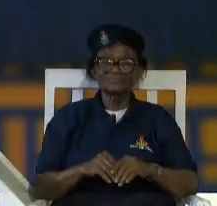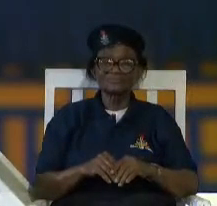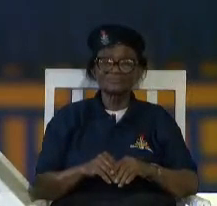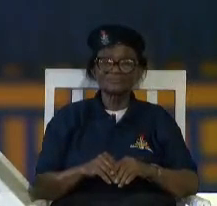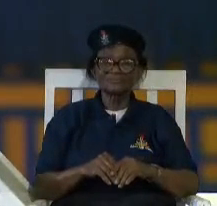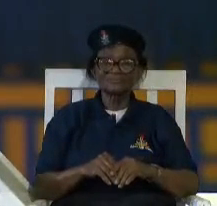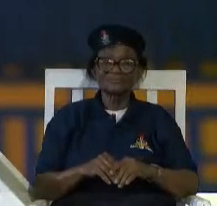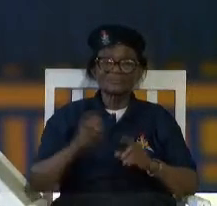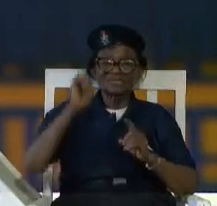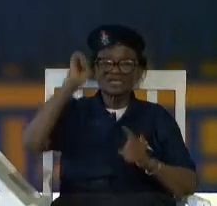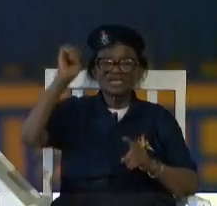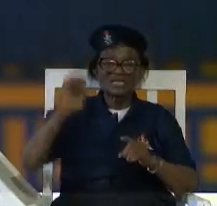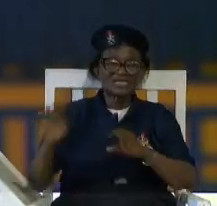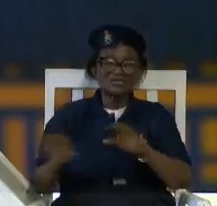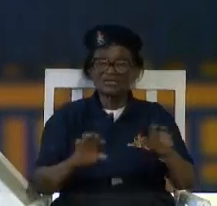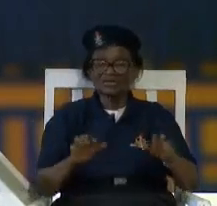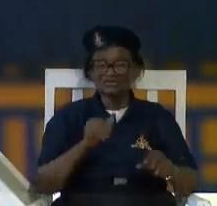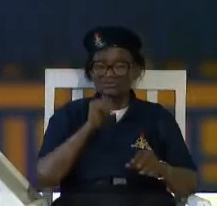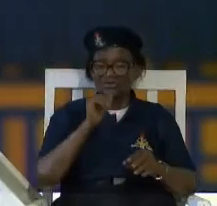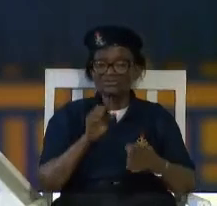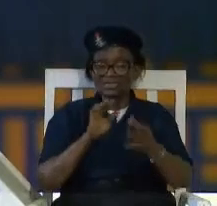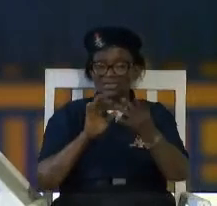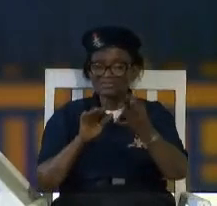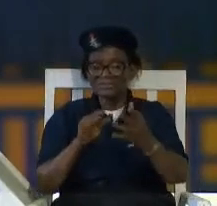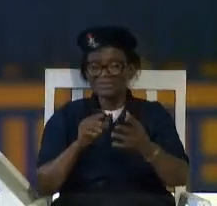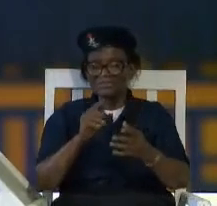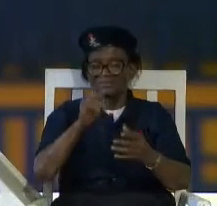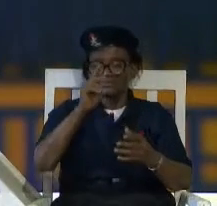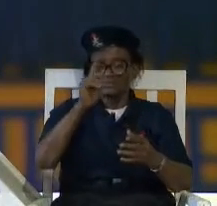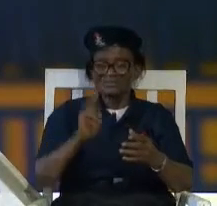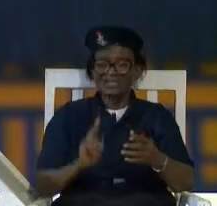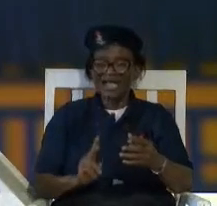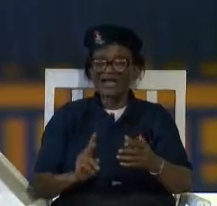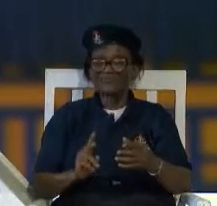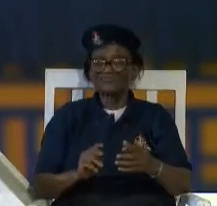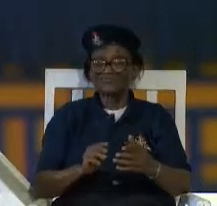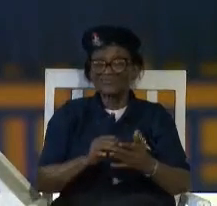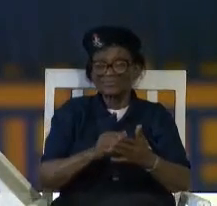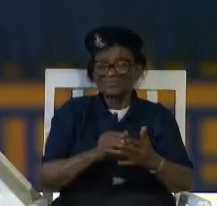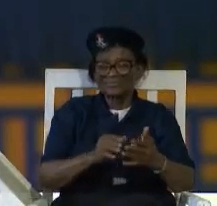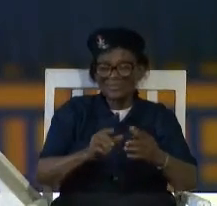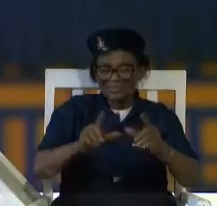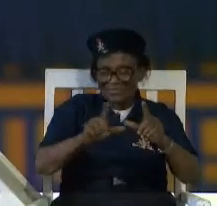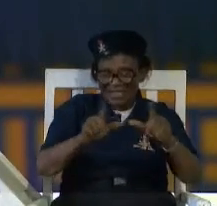He does not expect half measures from us.